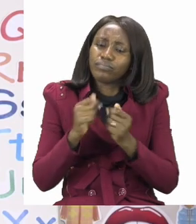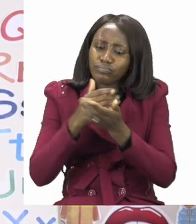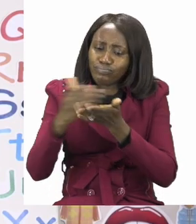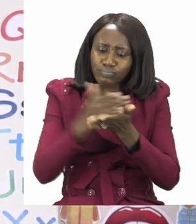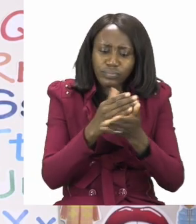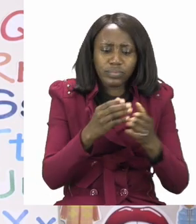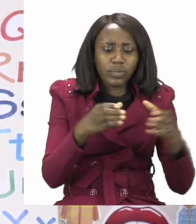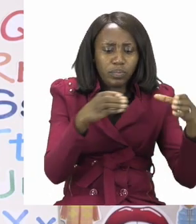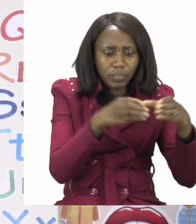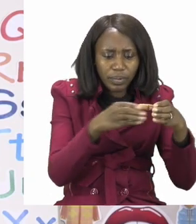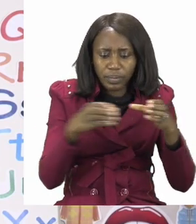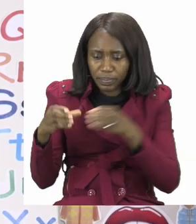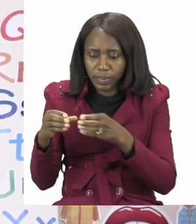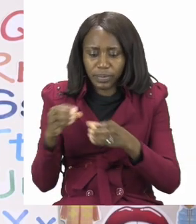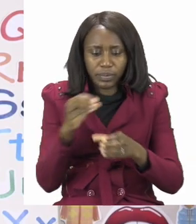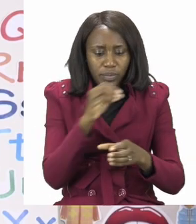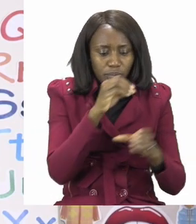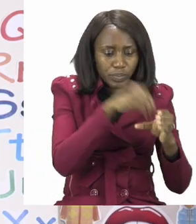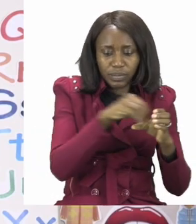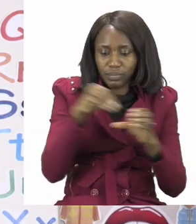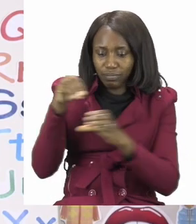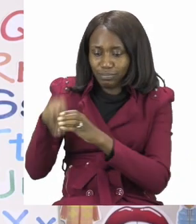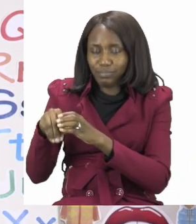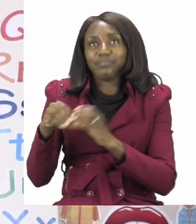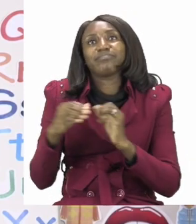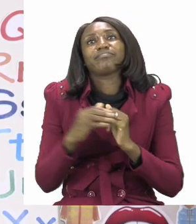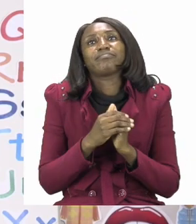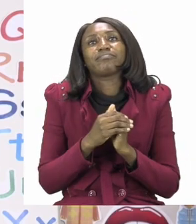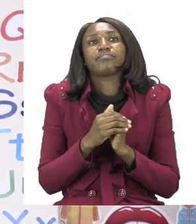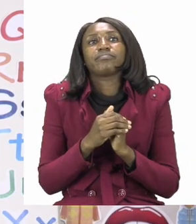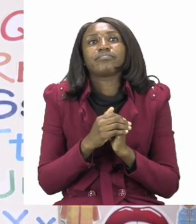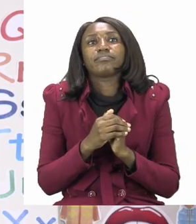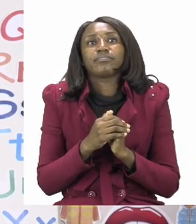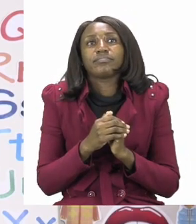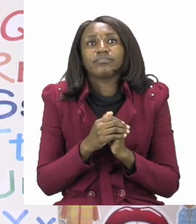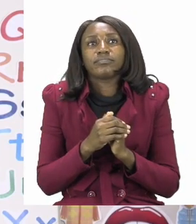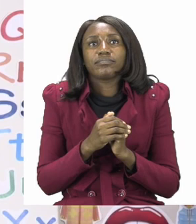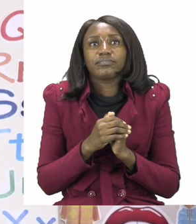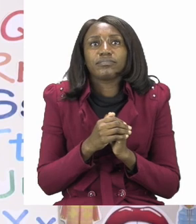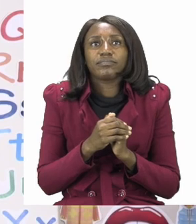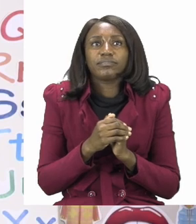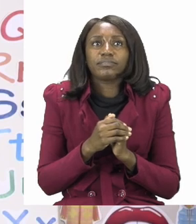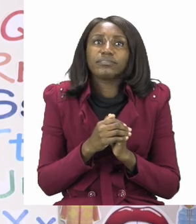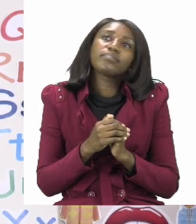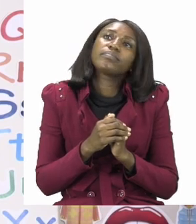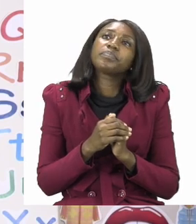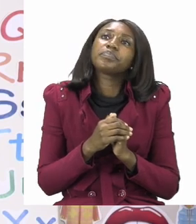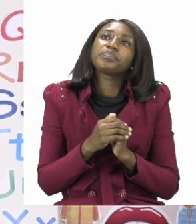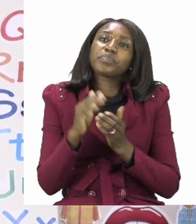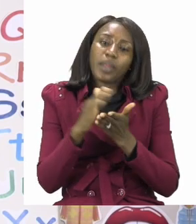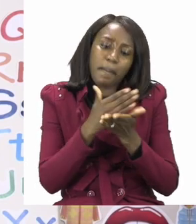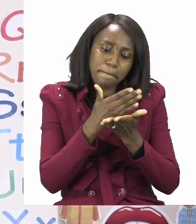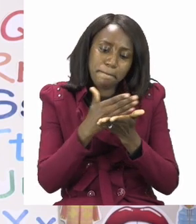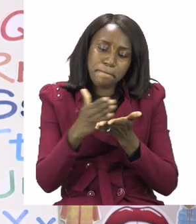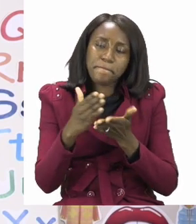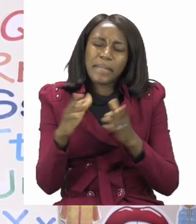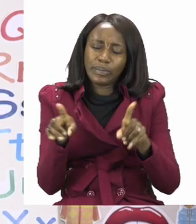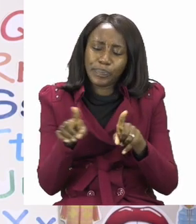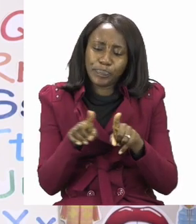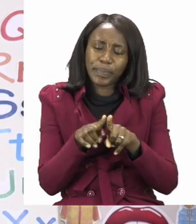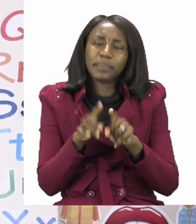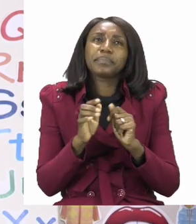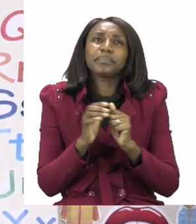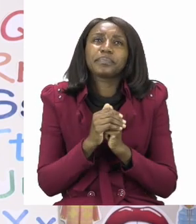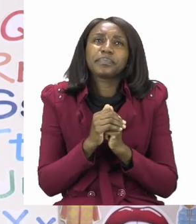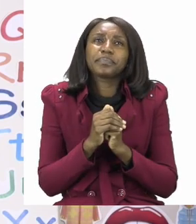leaves by 2. These 2 circles are the ones that I will be sharing my leaves in.